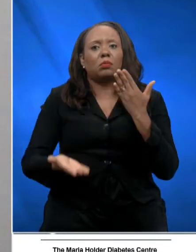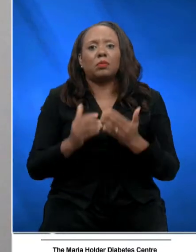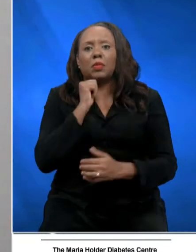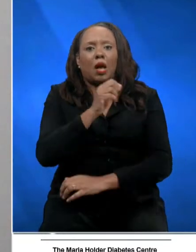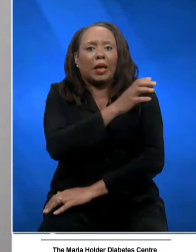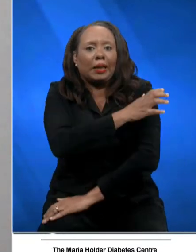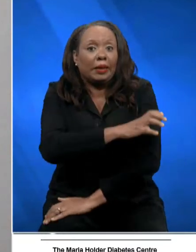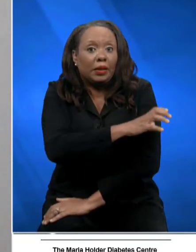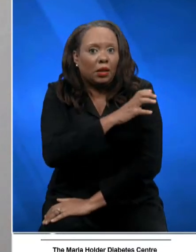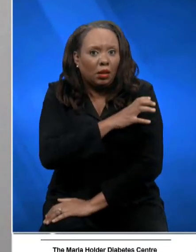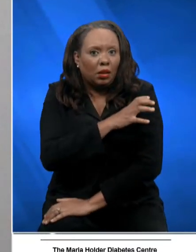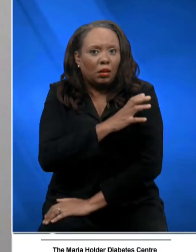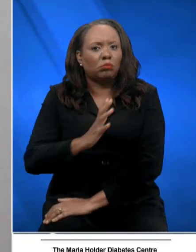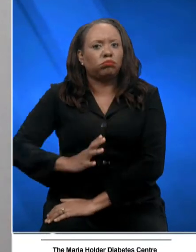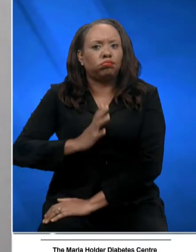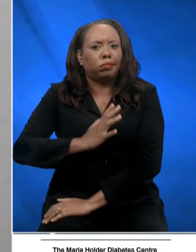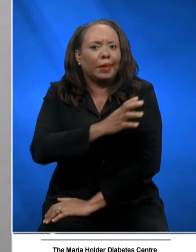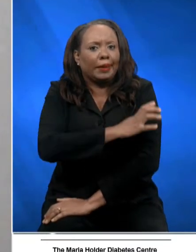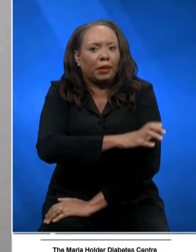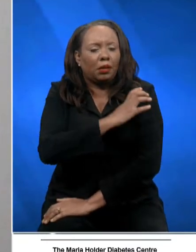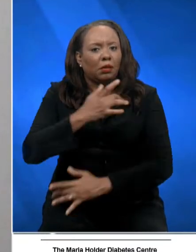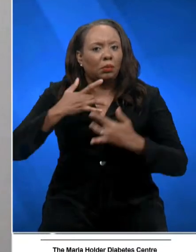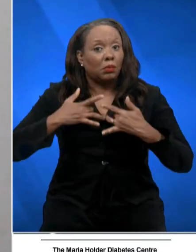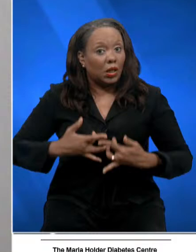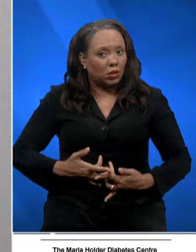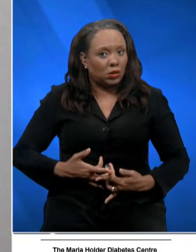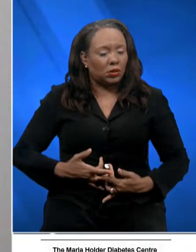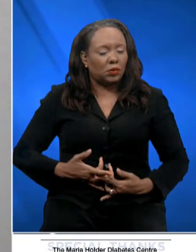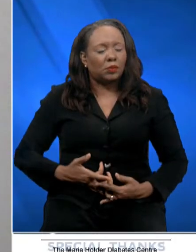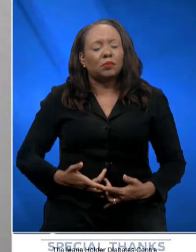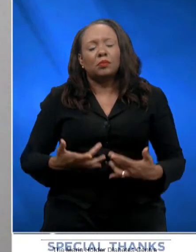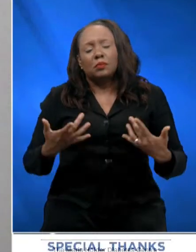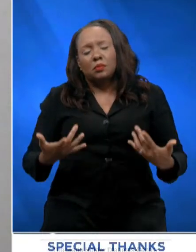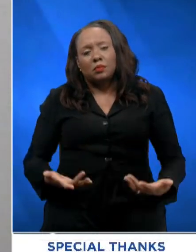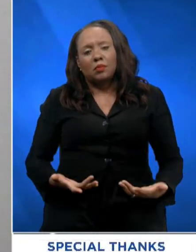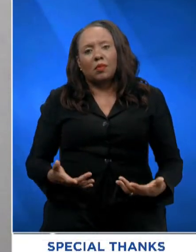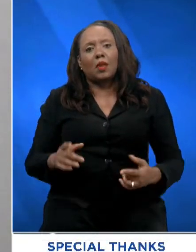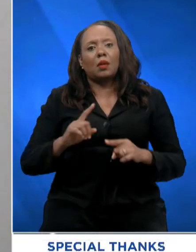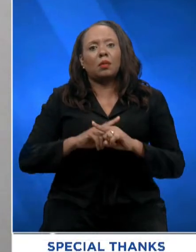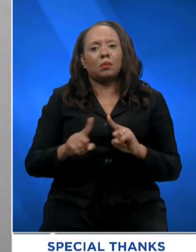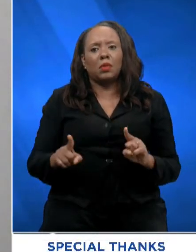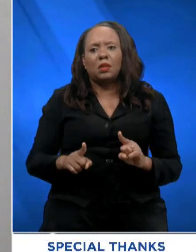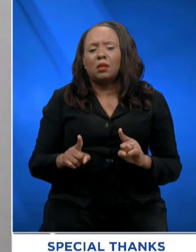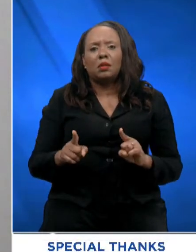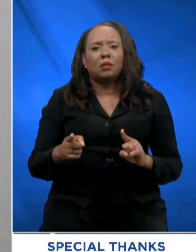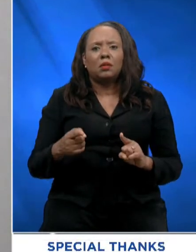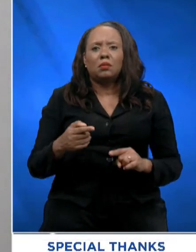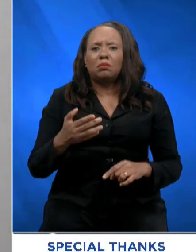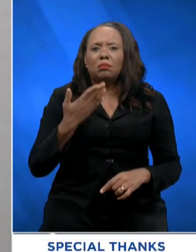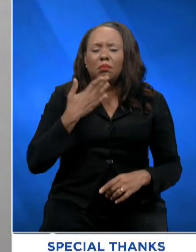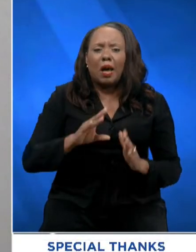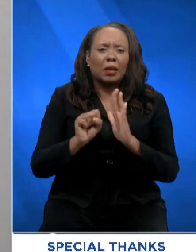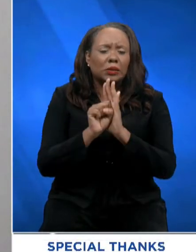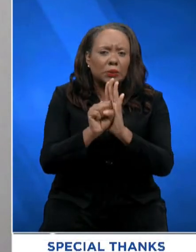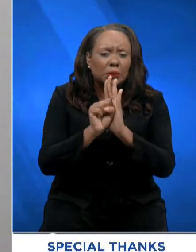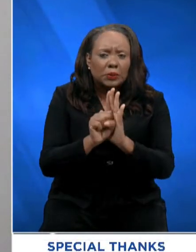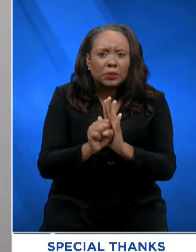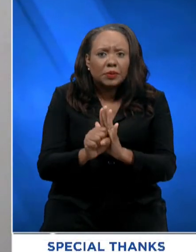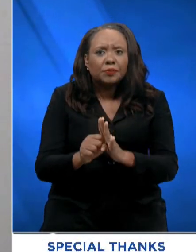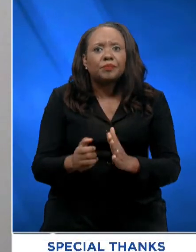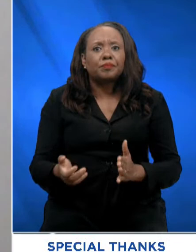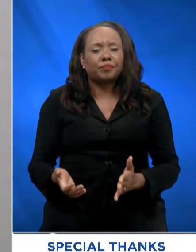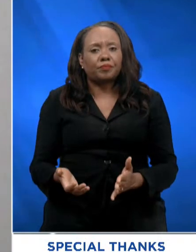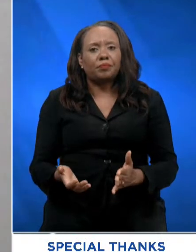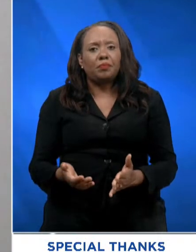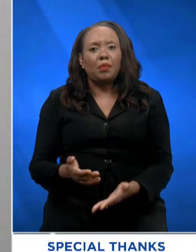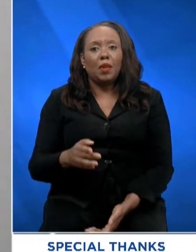depressive episode, but they actually have quite a few distressing symptoms for them. And these are things that